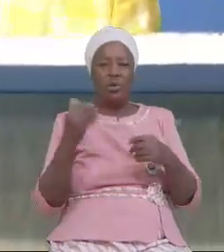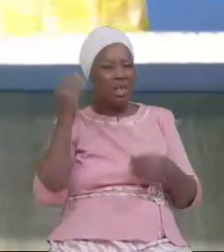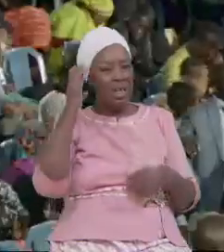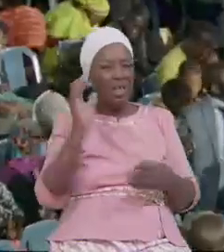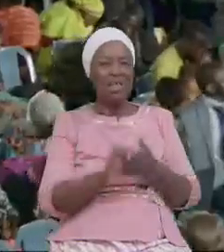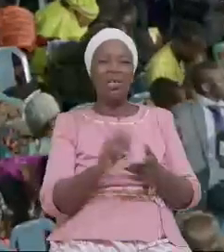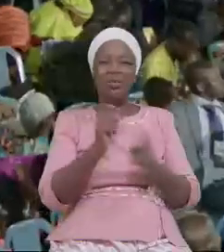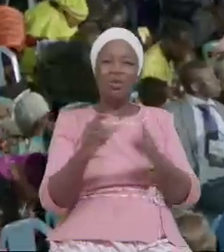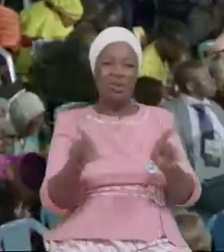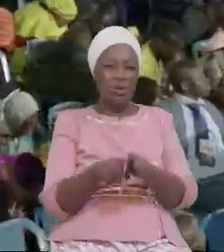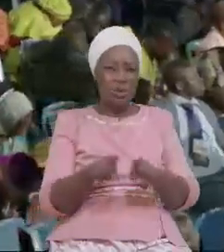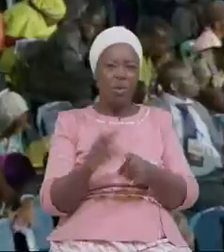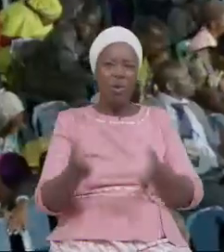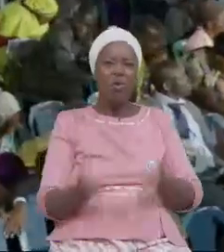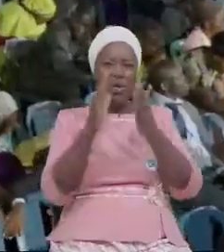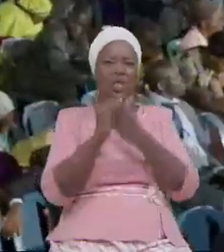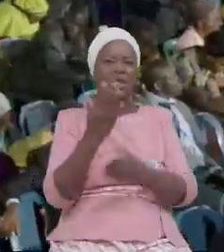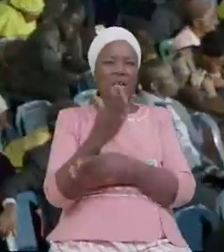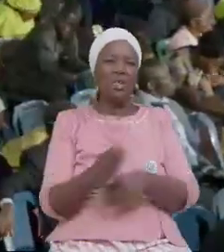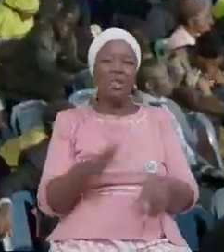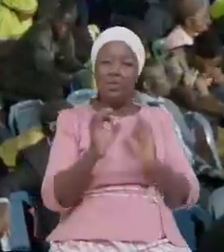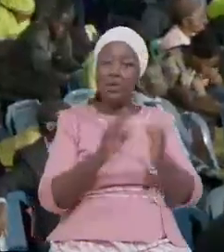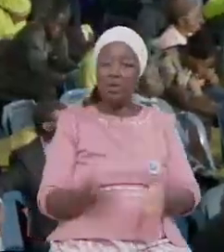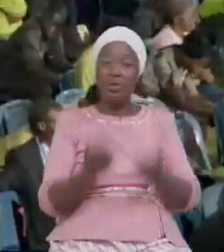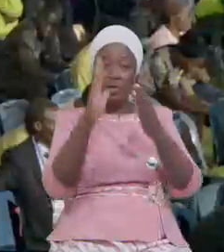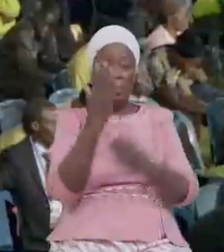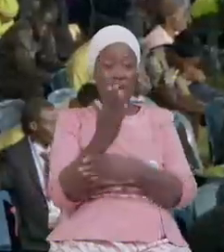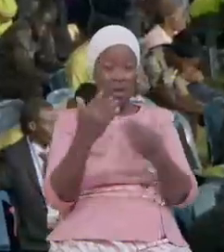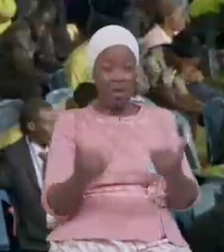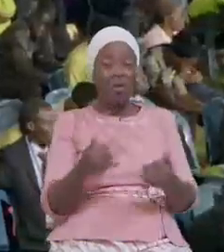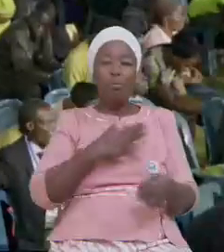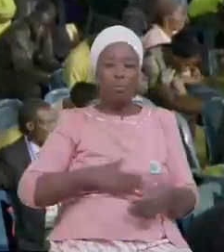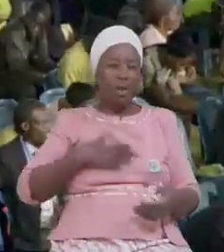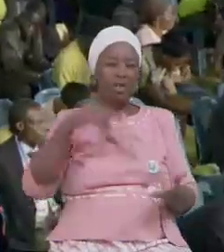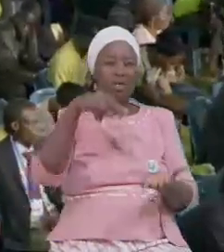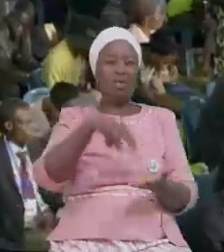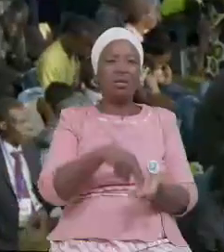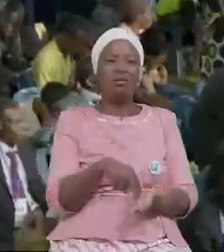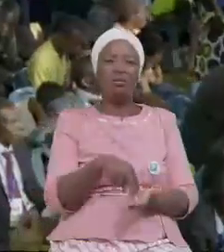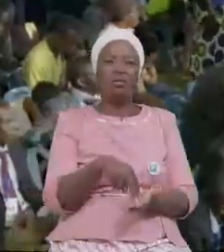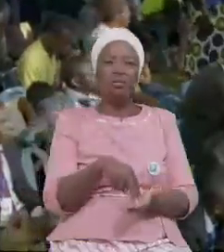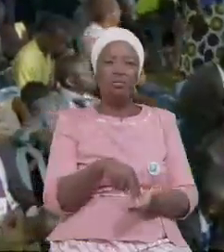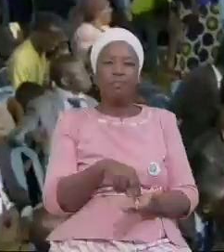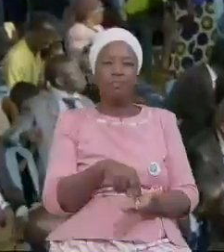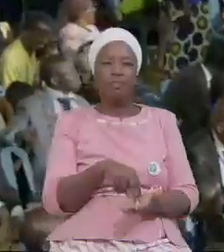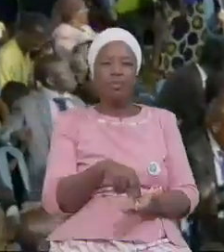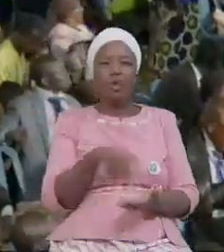If you're raising up your hand, you please stand up. You want to